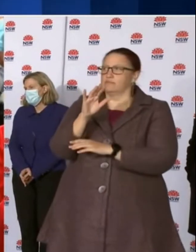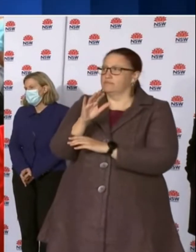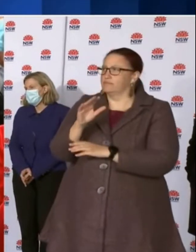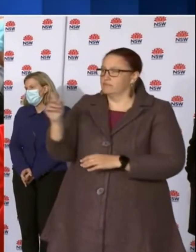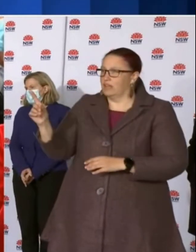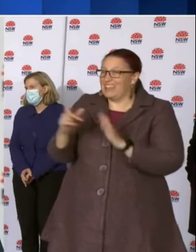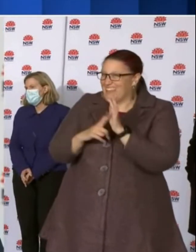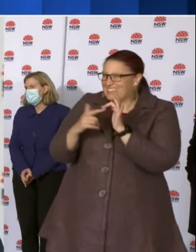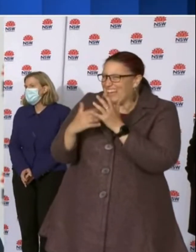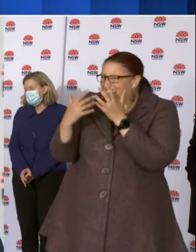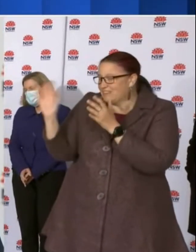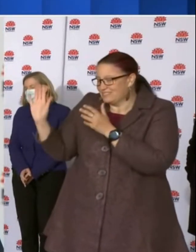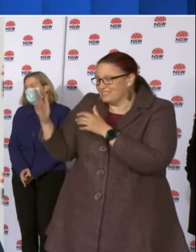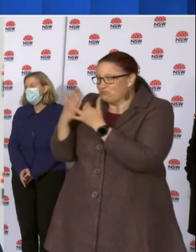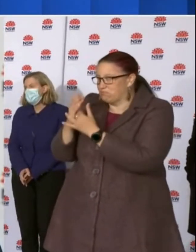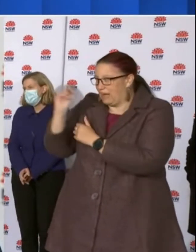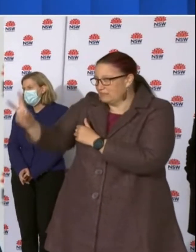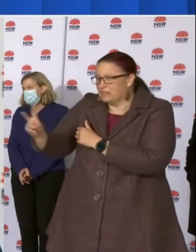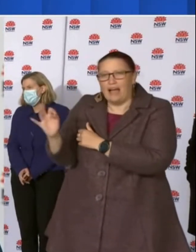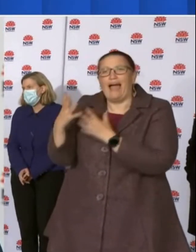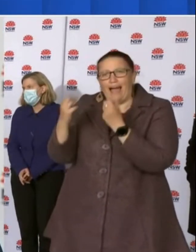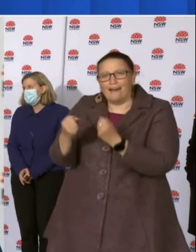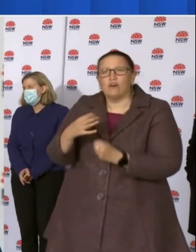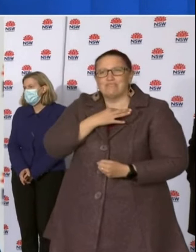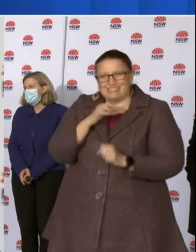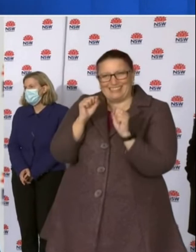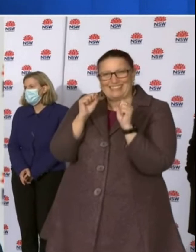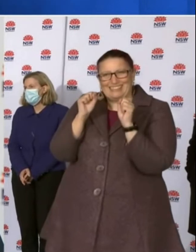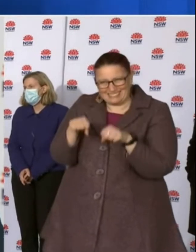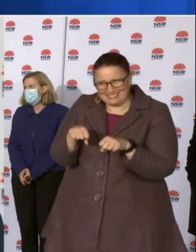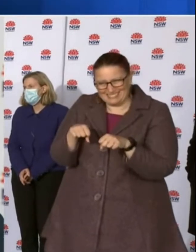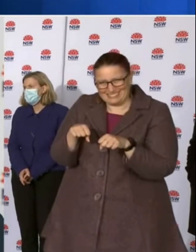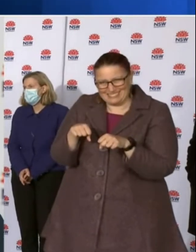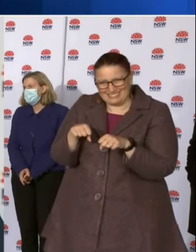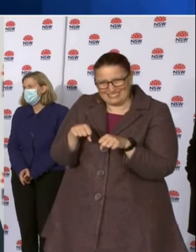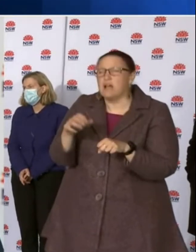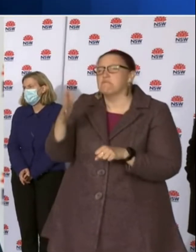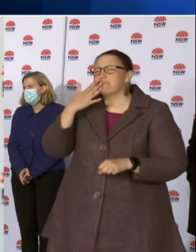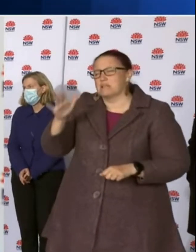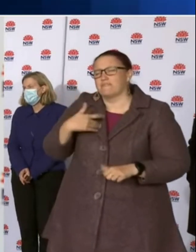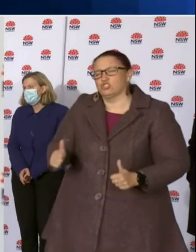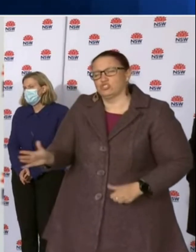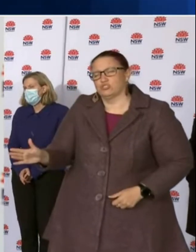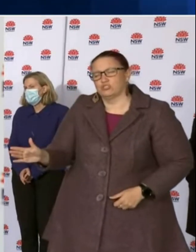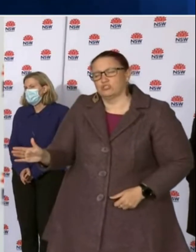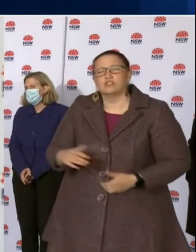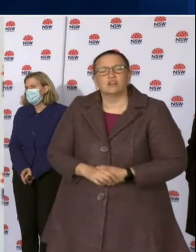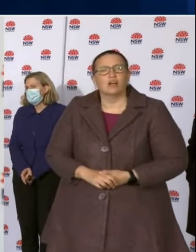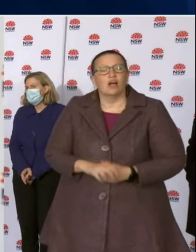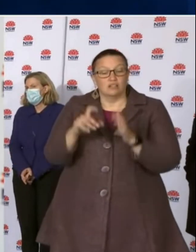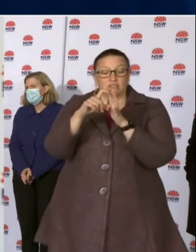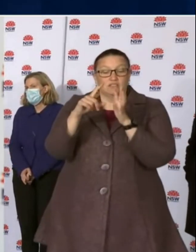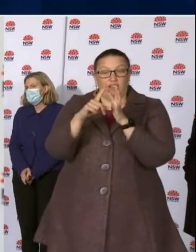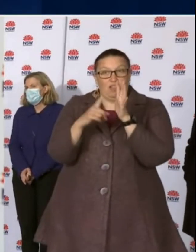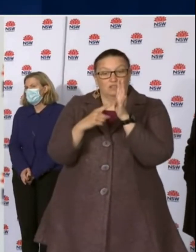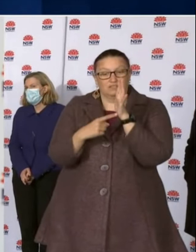Liz. I'd say there is a risk. There's always a risk. What we do know. Sorry, can I just finish? What we do know is that the Delta